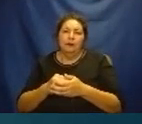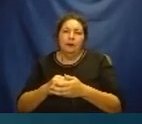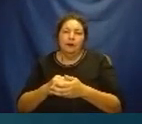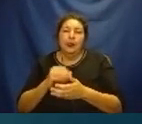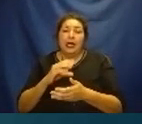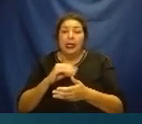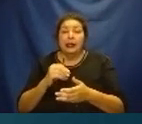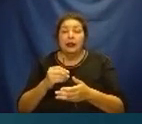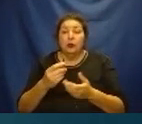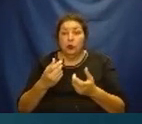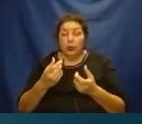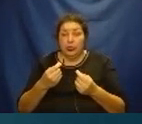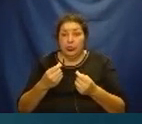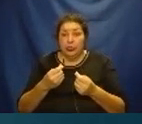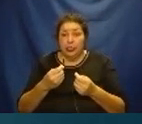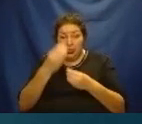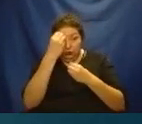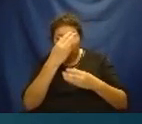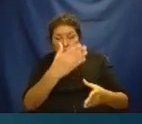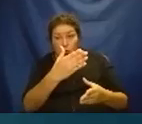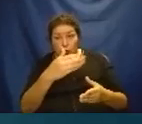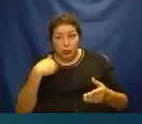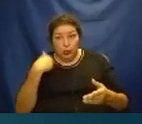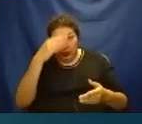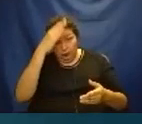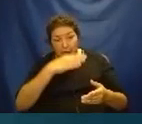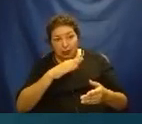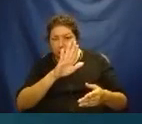he charges his young men, "Don't bother her, don't touch her."